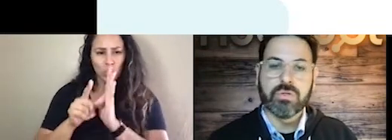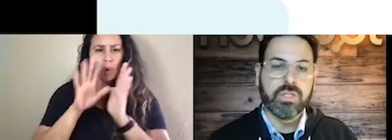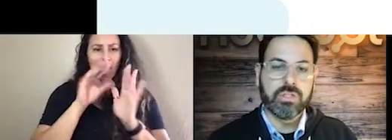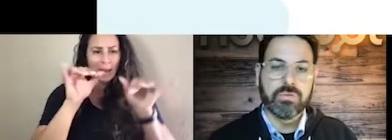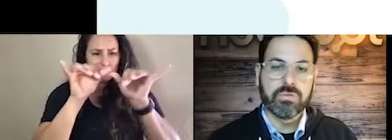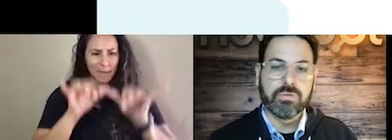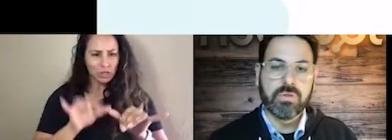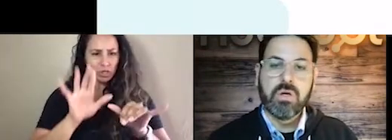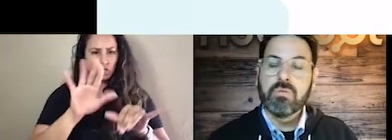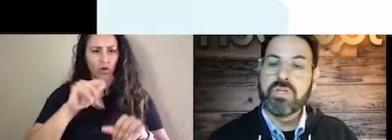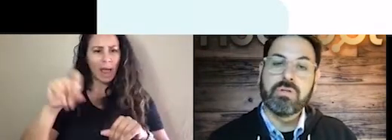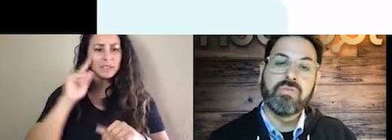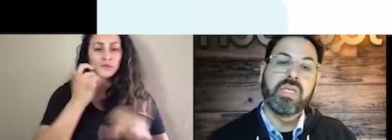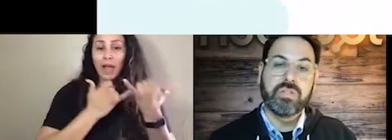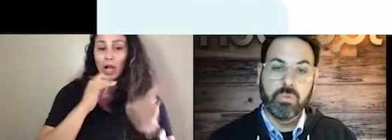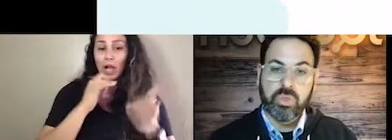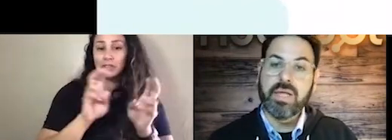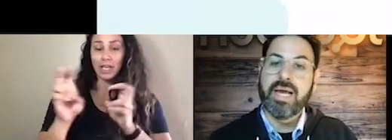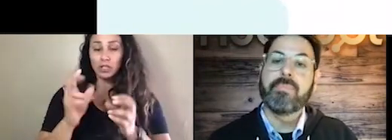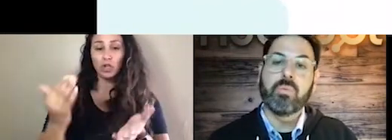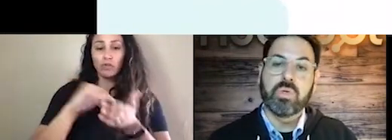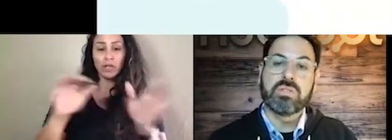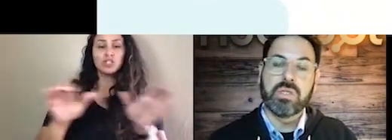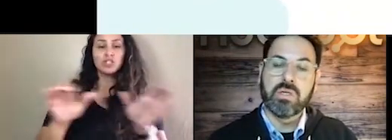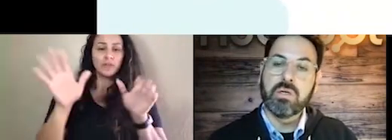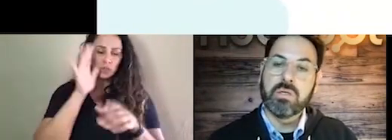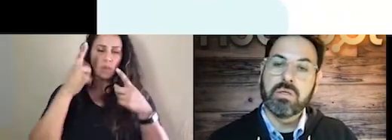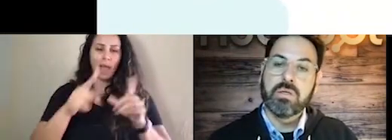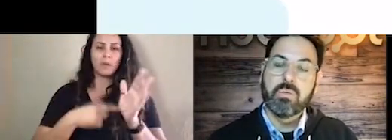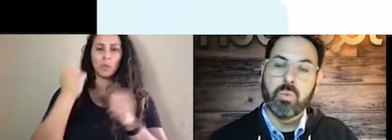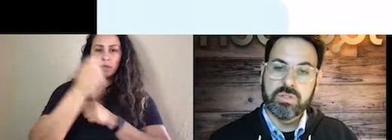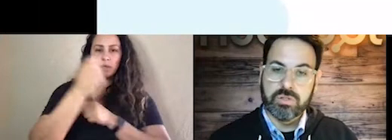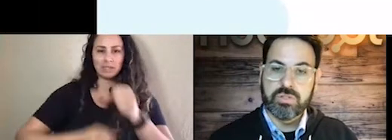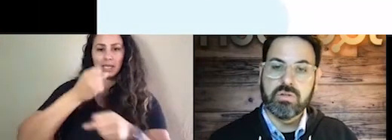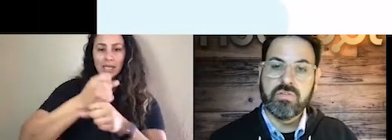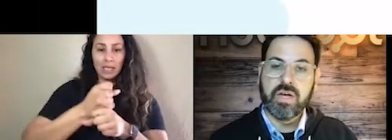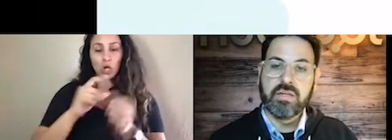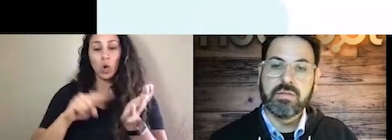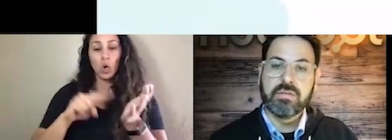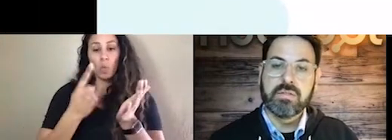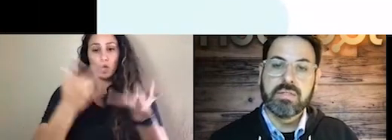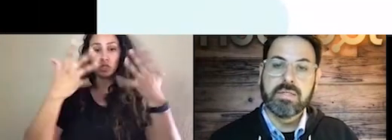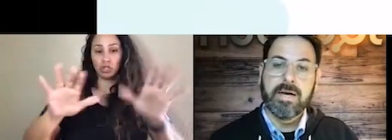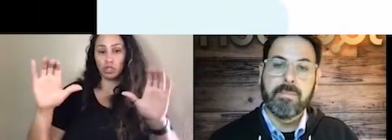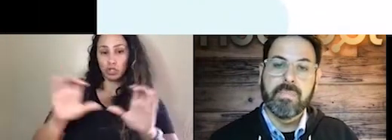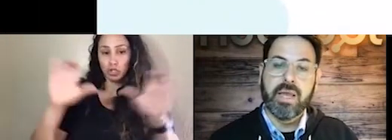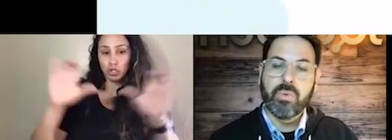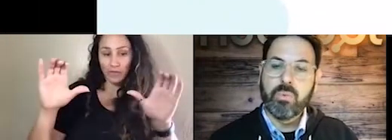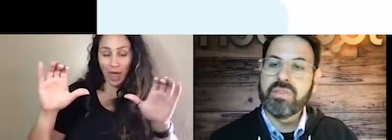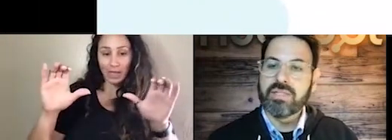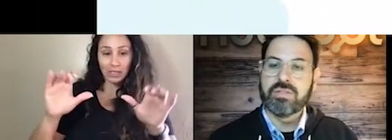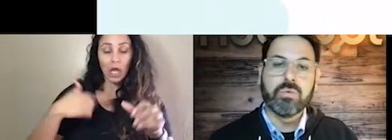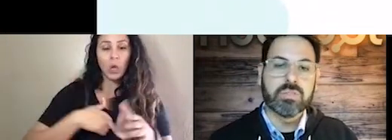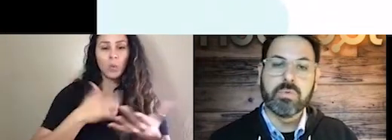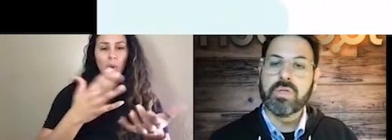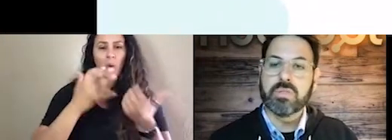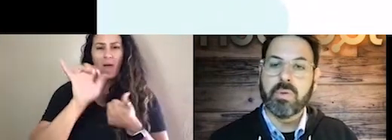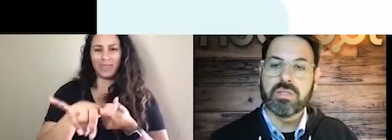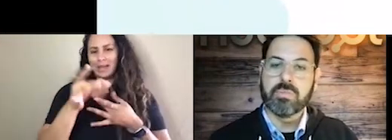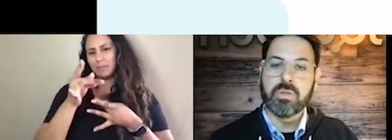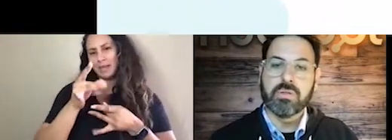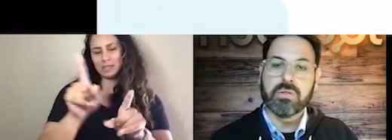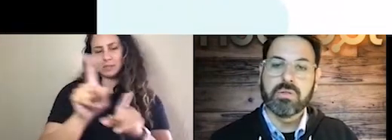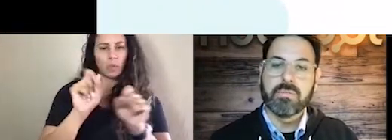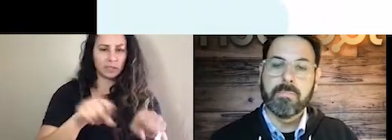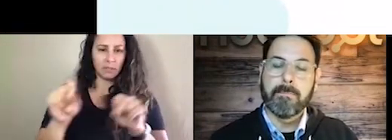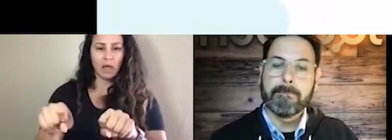errors or issues. Recertification will happen once a year, once you're certified, and we want that to go as smoothly as